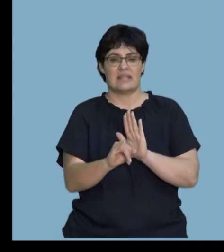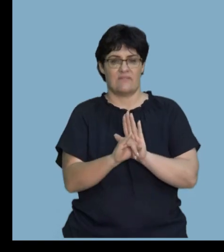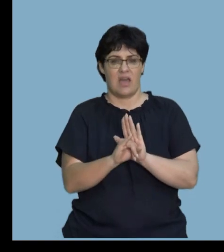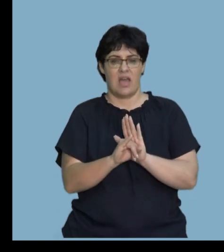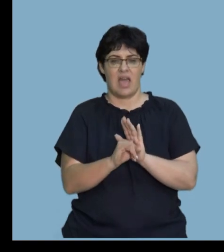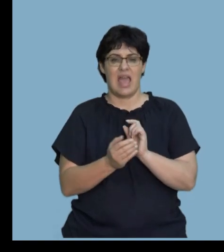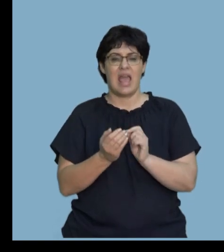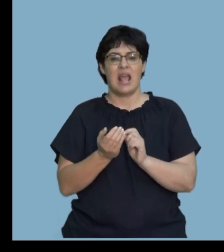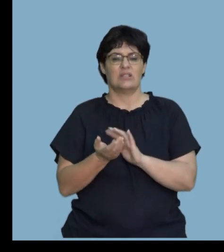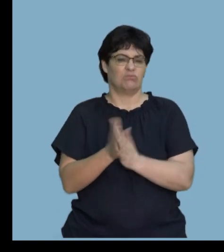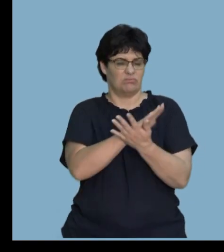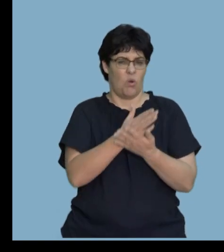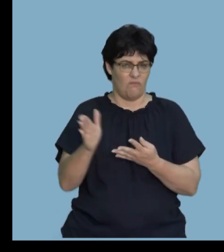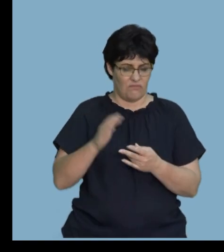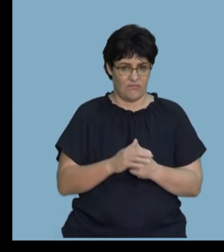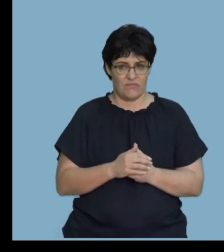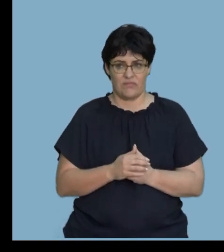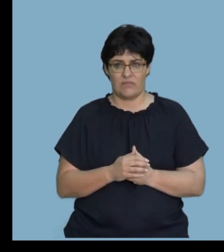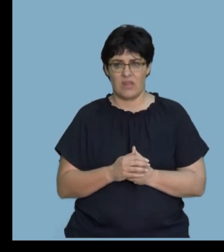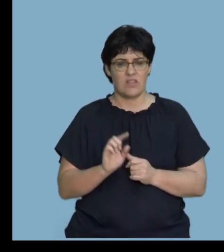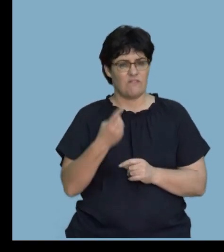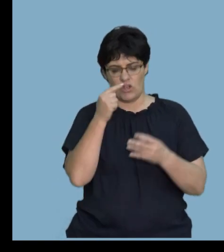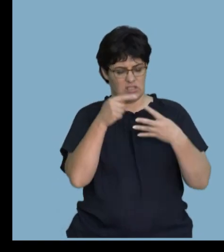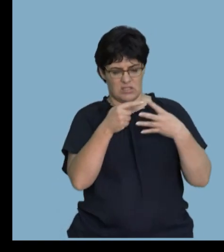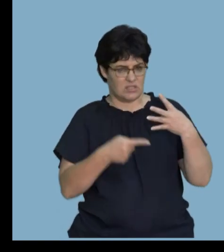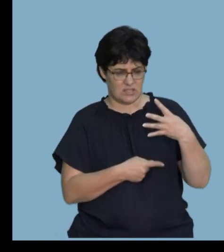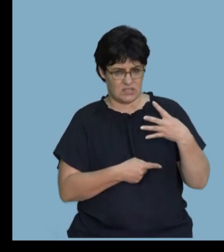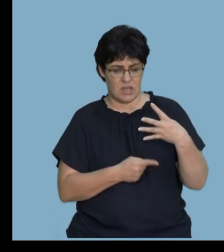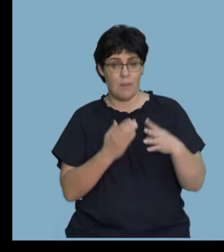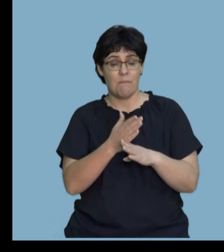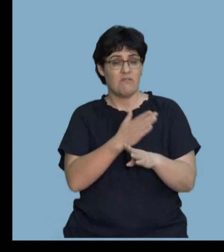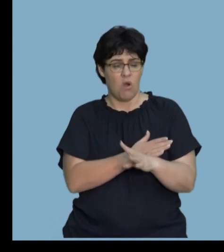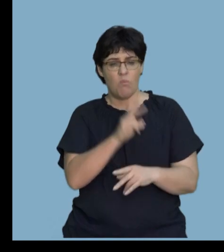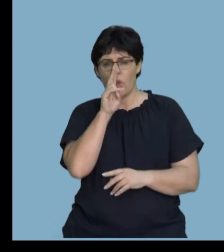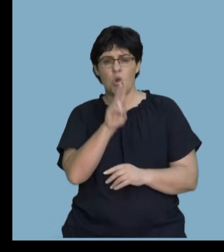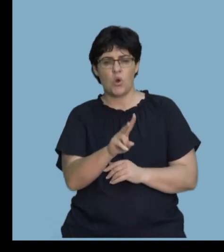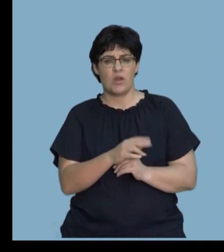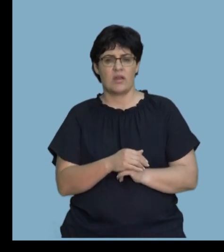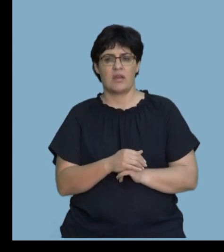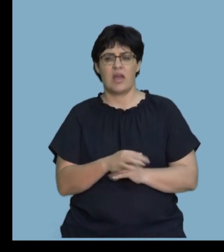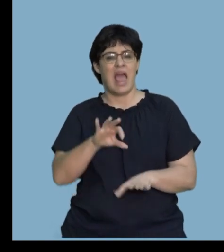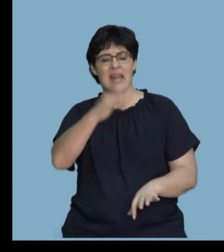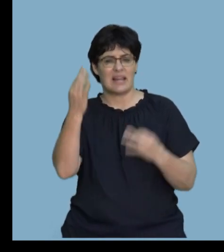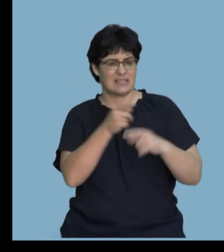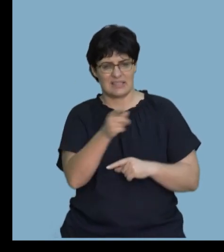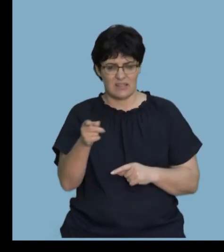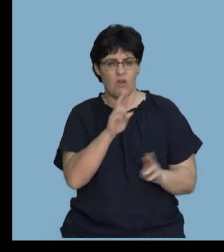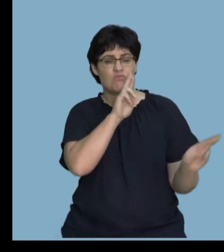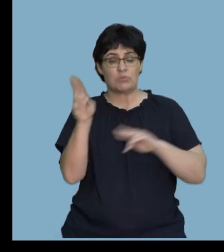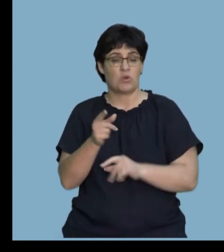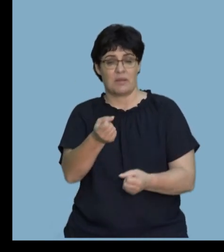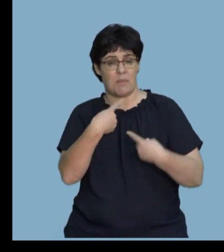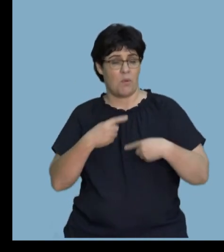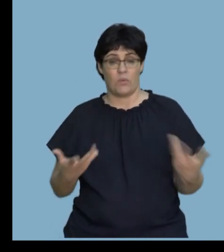the distractors, okay? That's the first thing. But before that, let's look at some of the analysis in terms of the